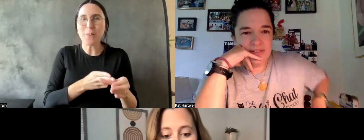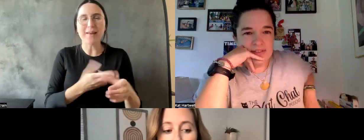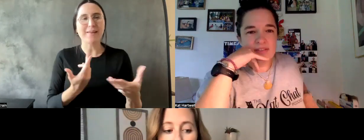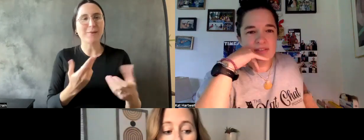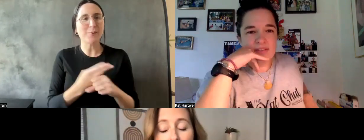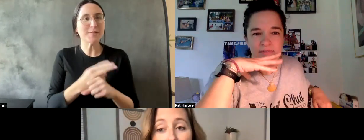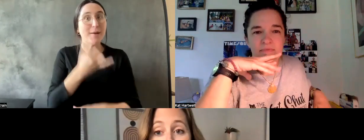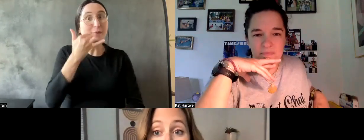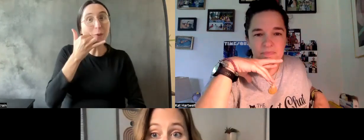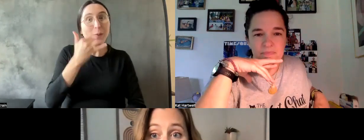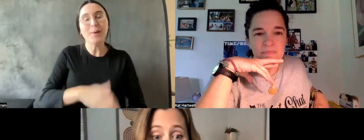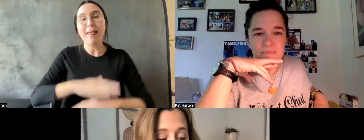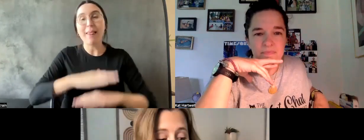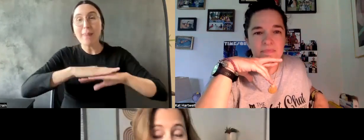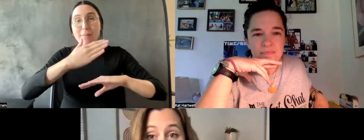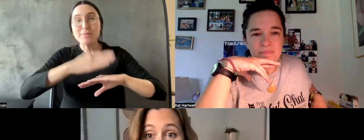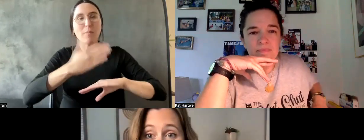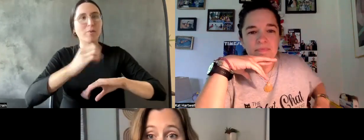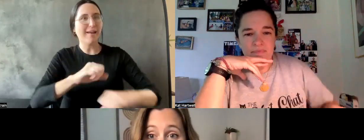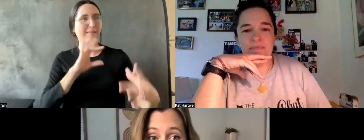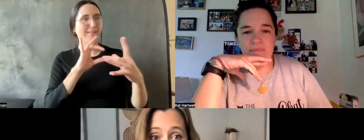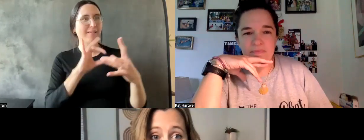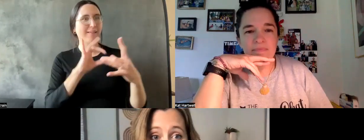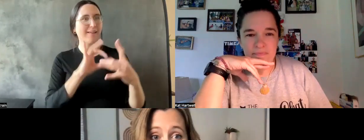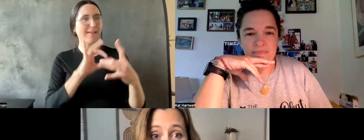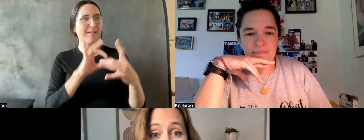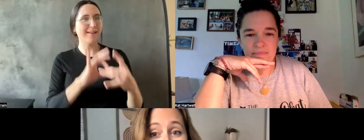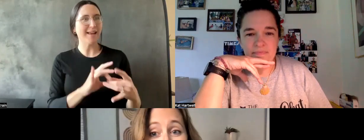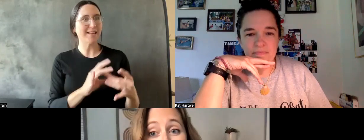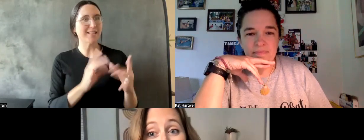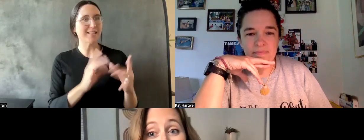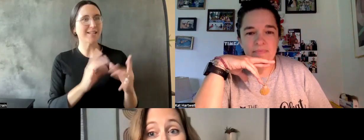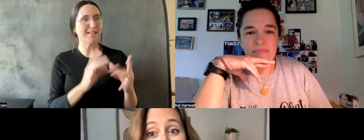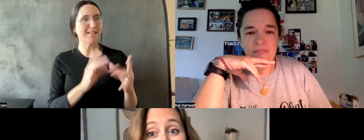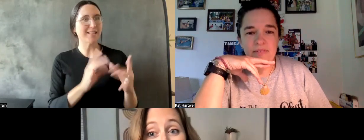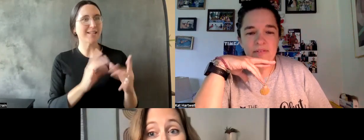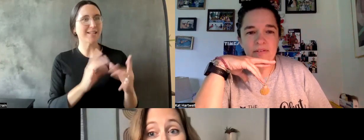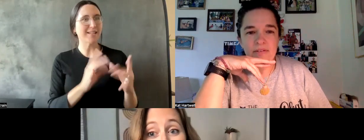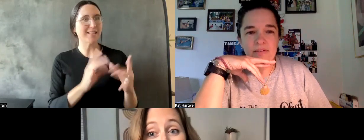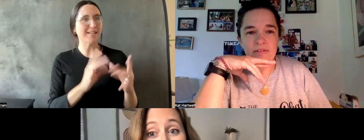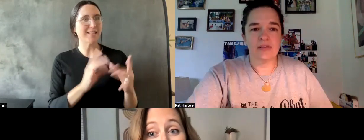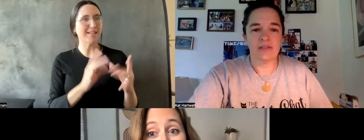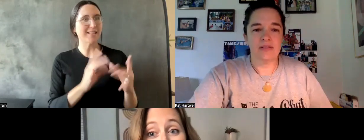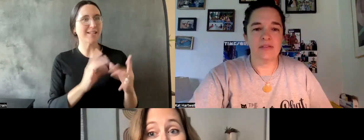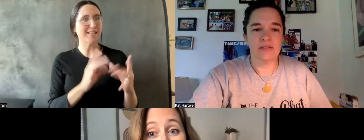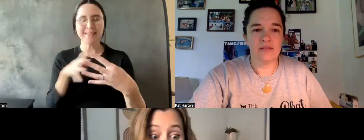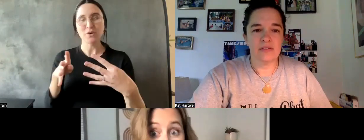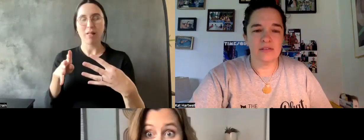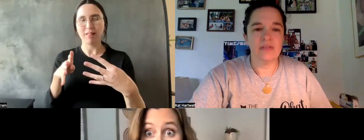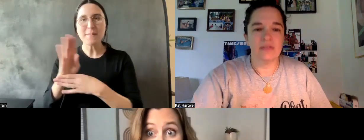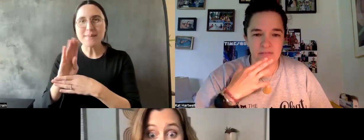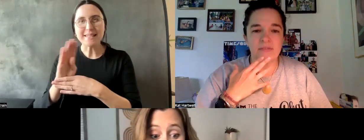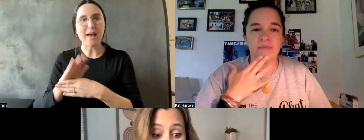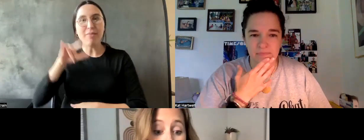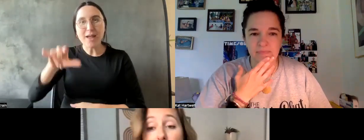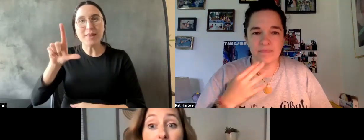it's like, okay, I'm going to be in Los Angeles this day, this day, this day. And, I fly out there, I try to